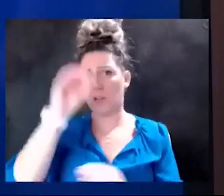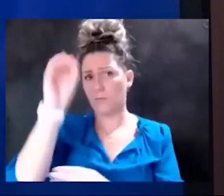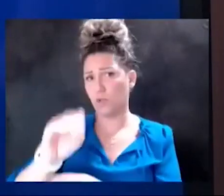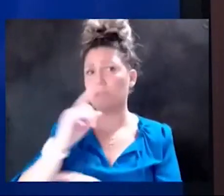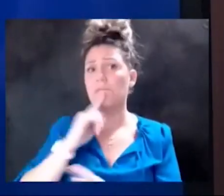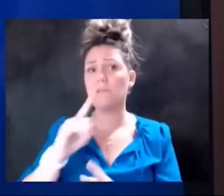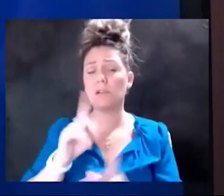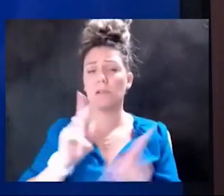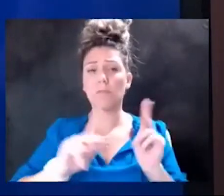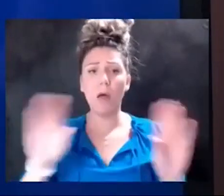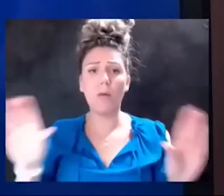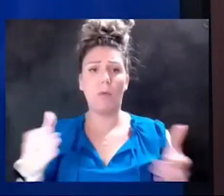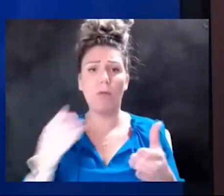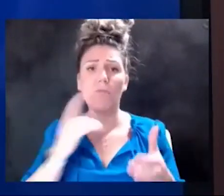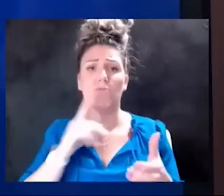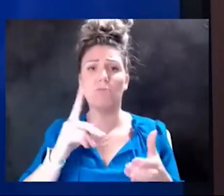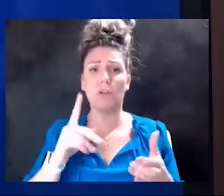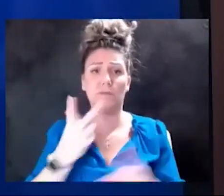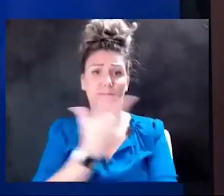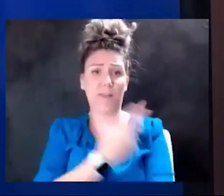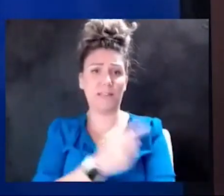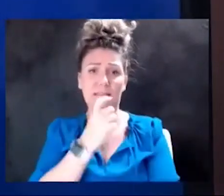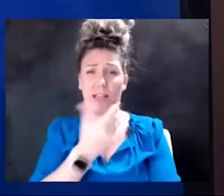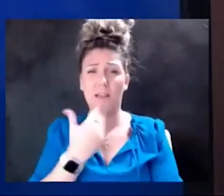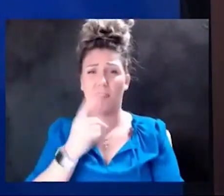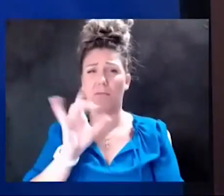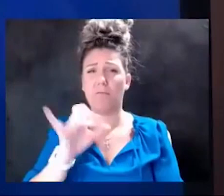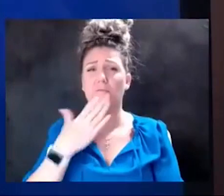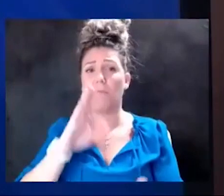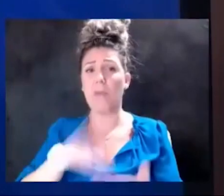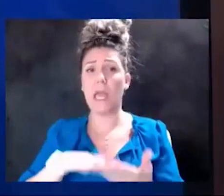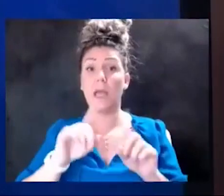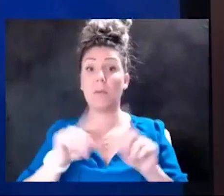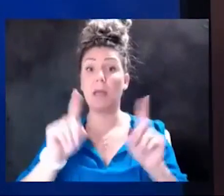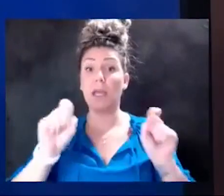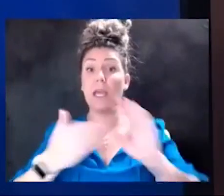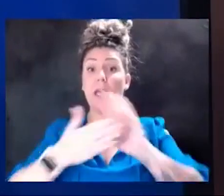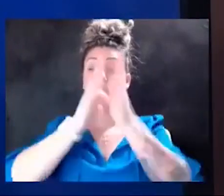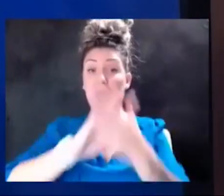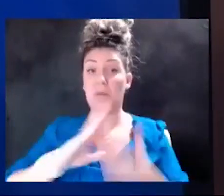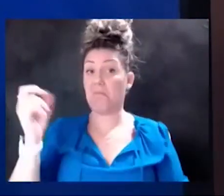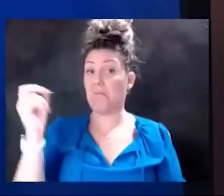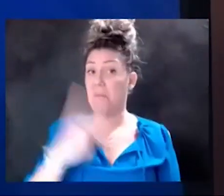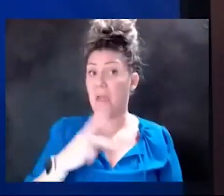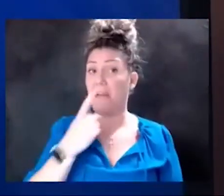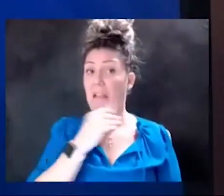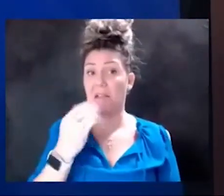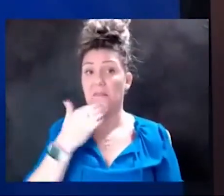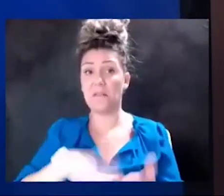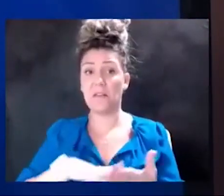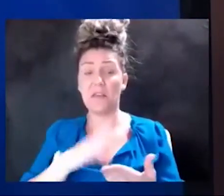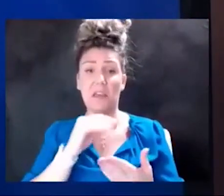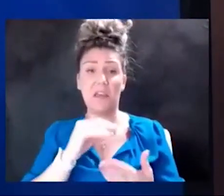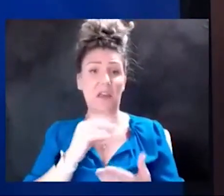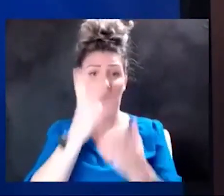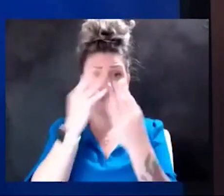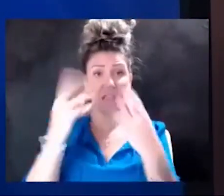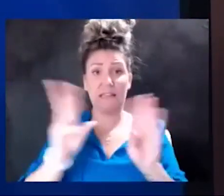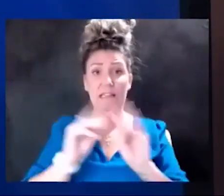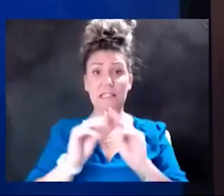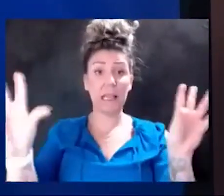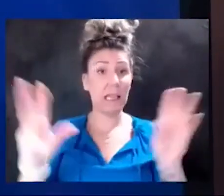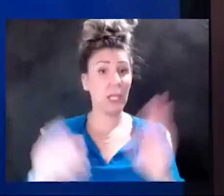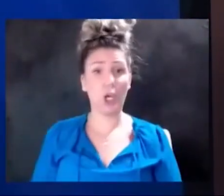has been vaccinated, so I don't think it's going to be that bad. Yeah. But it can be bad. And it's all about, and the data is clear,